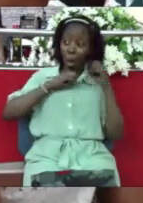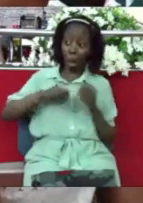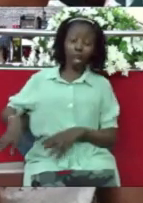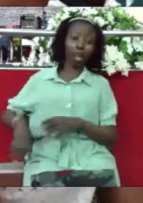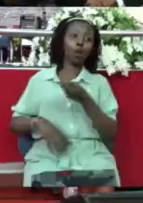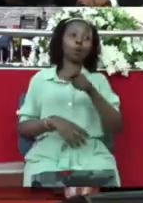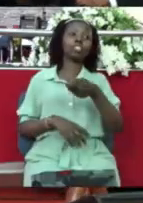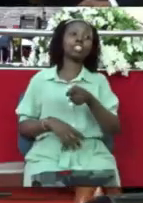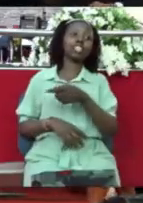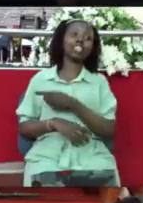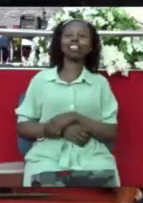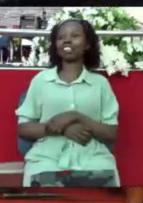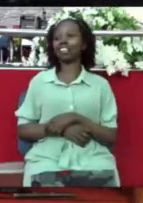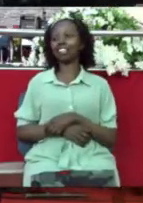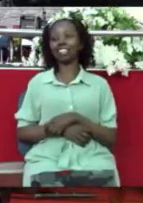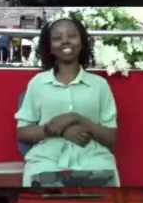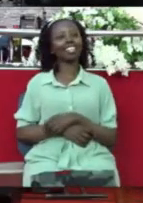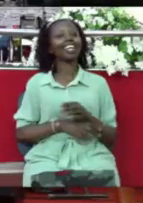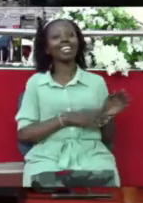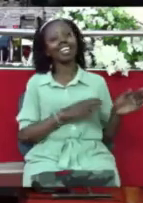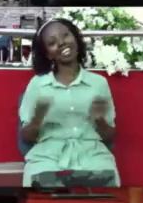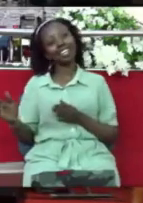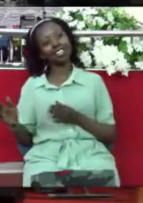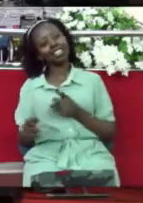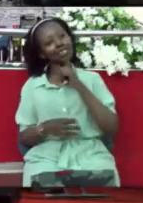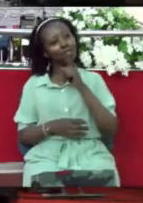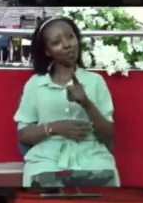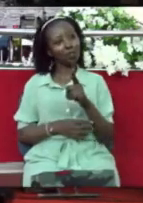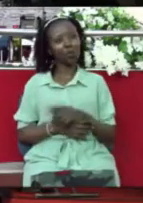baton here. So